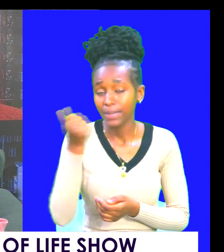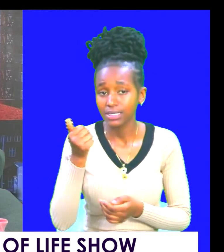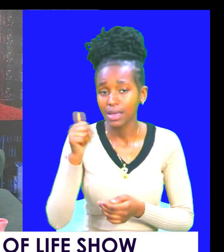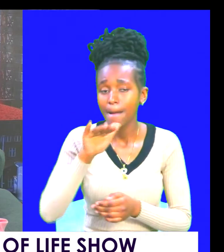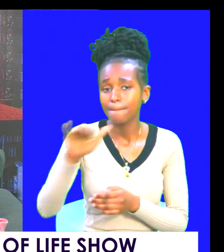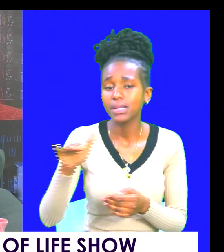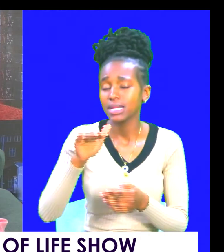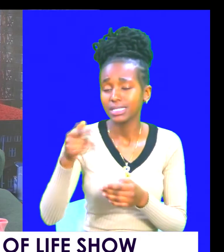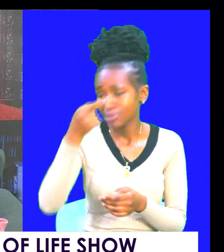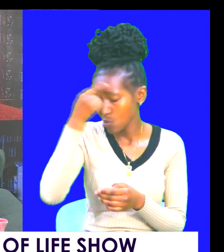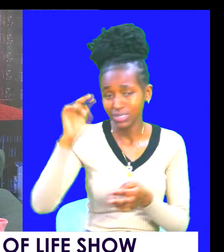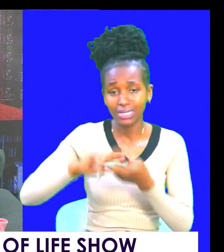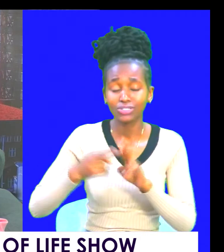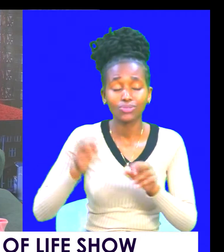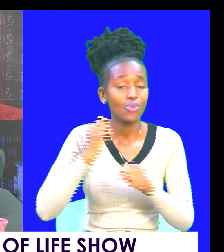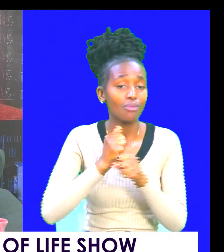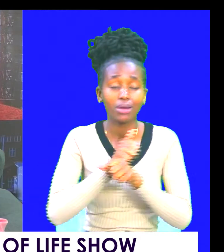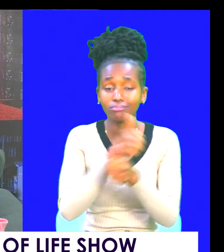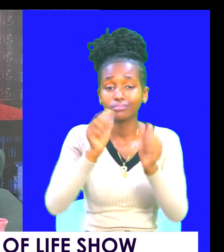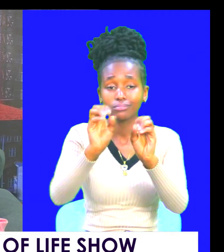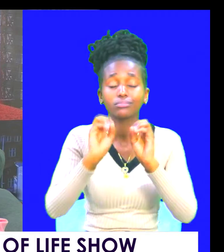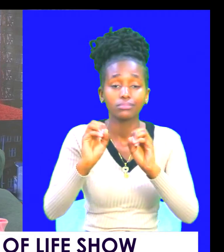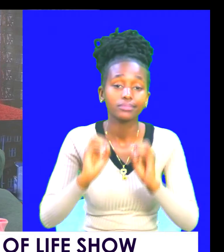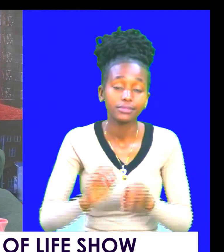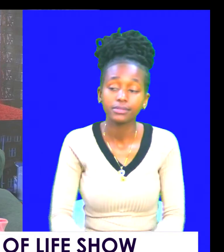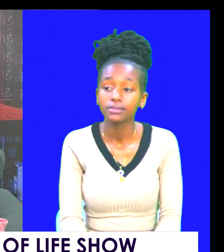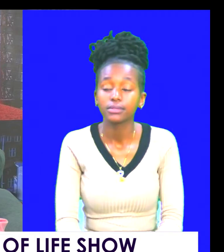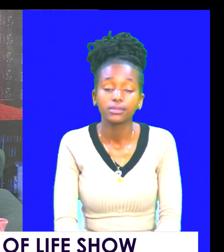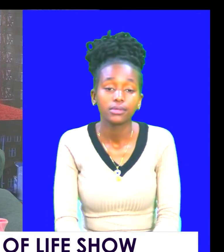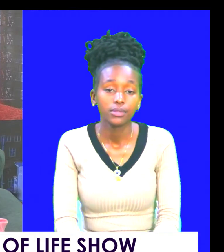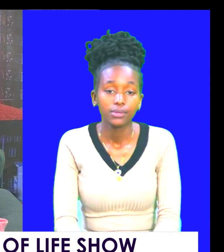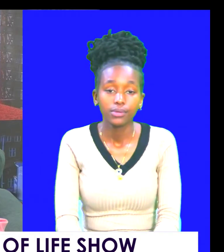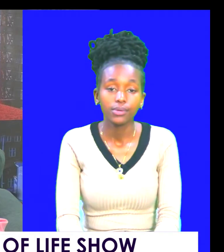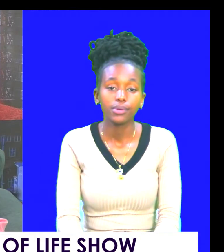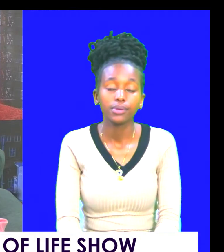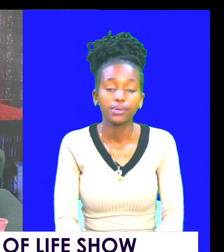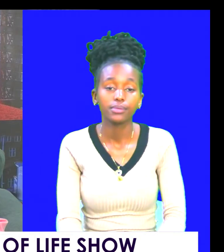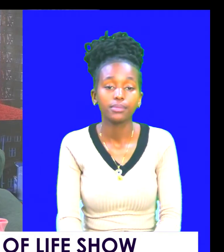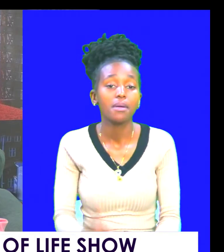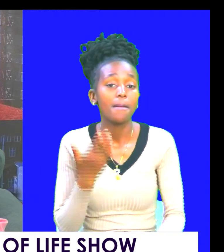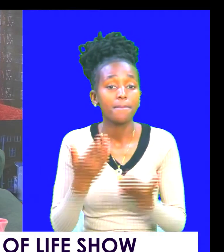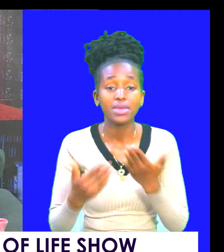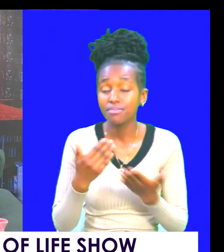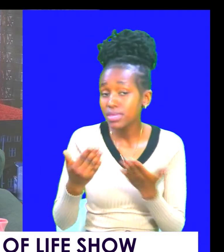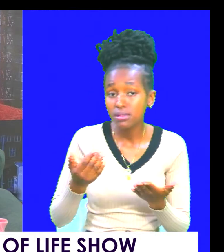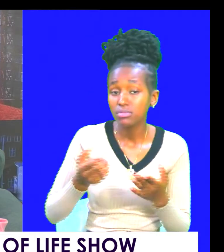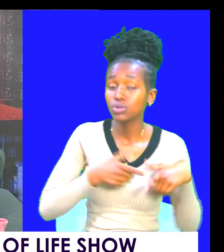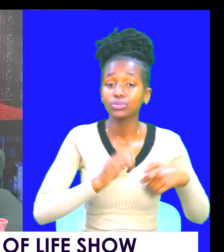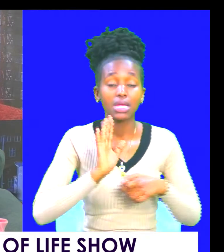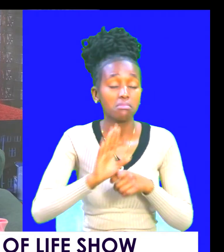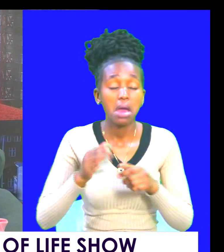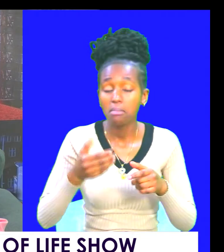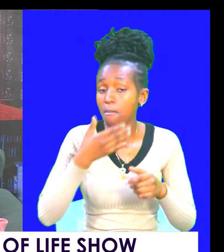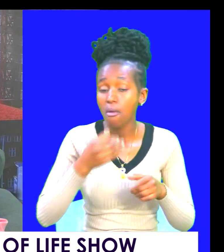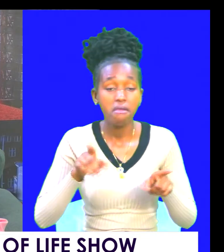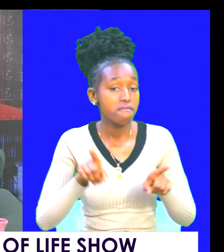of your relationships, probably. Um, Probably you've just been left by a girlfriend or a boyfriend or